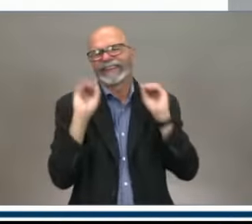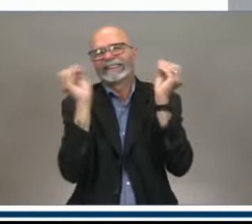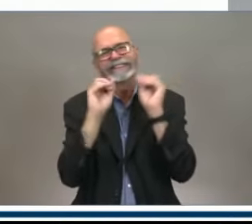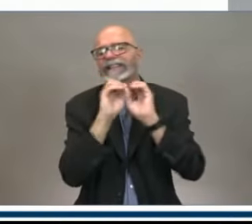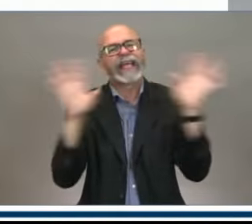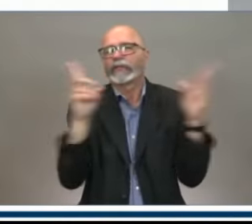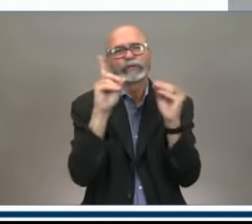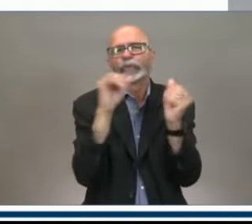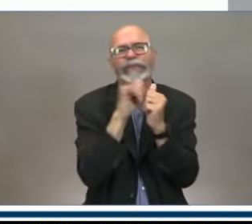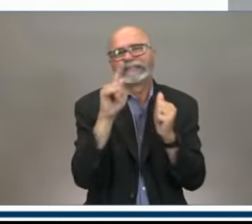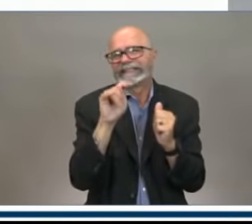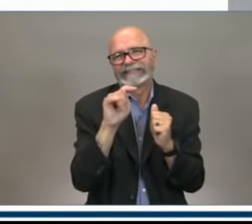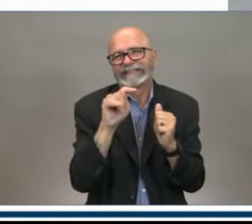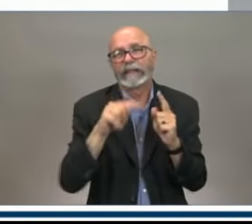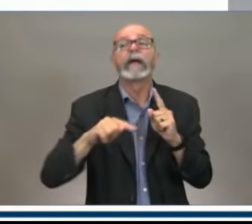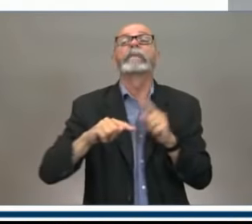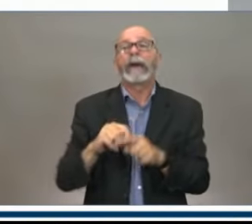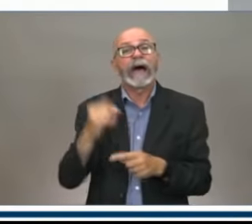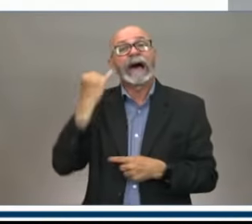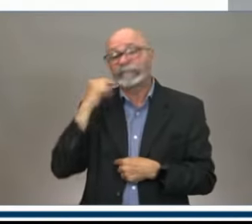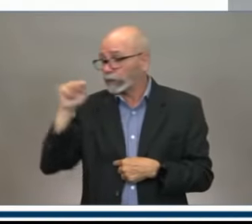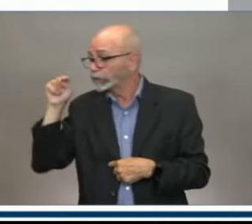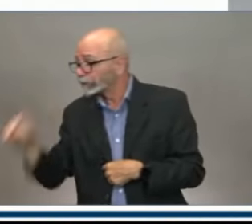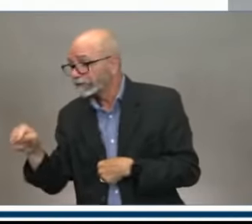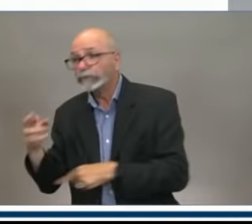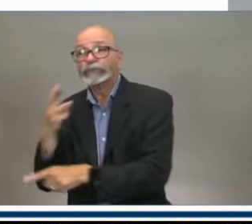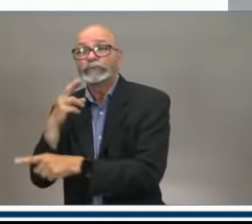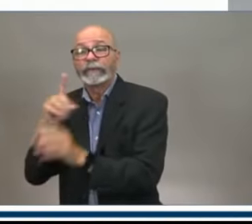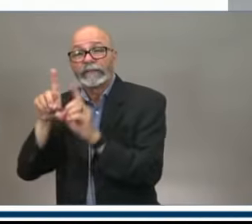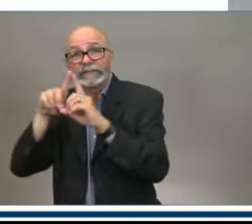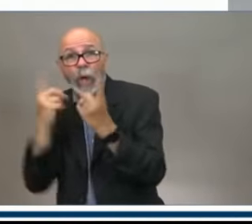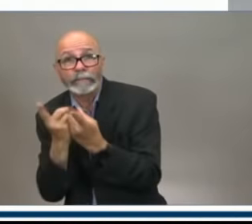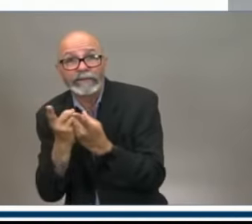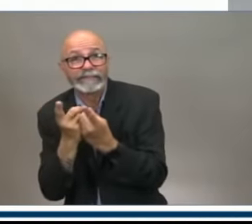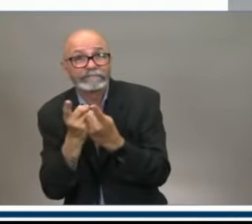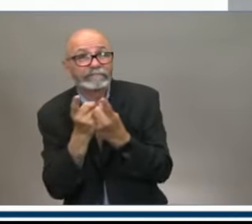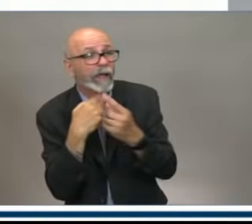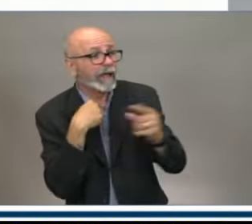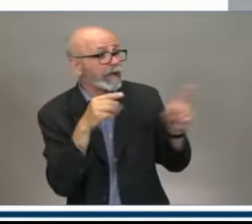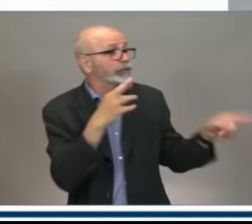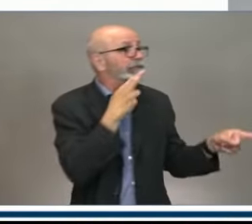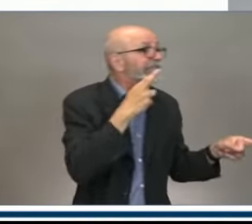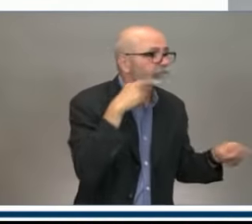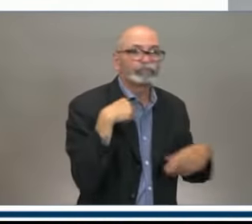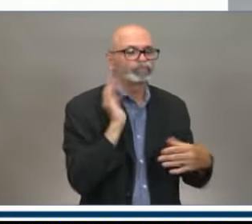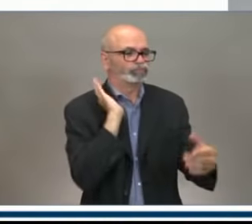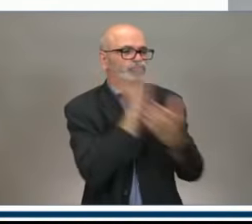a family, and we're not going to get in the way. We want to facilitate as much as we can while